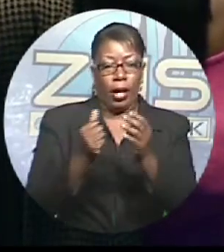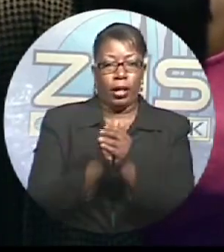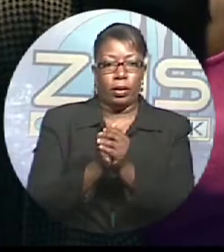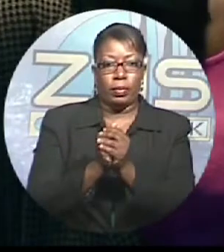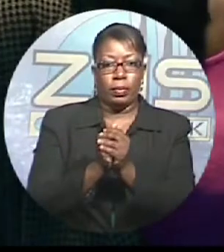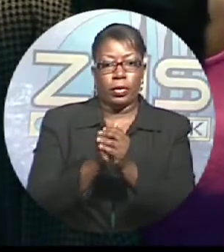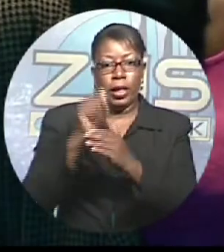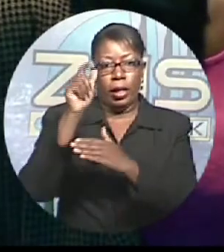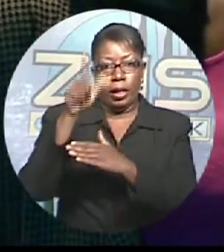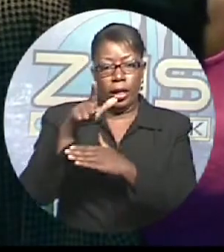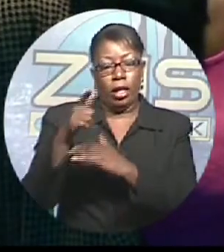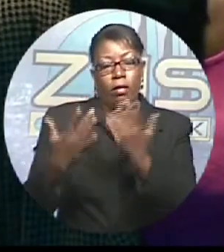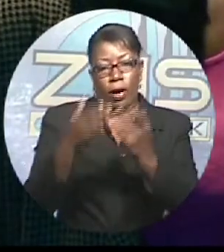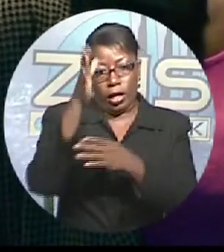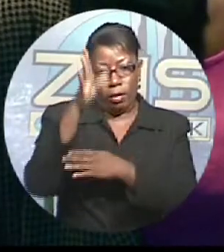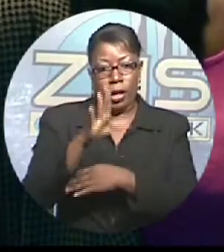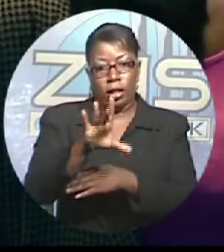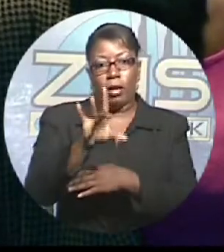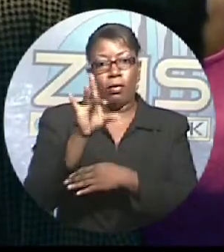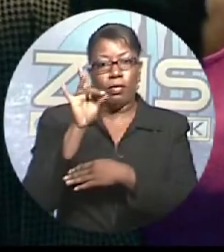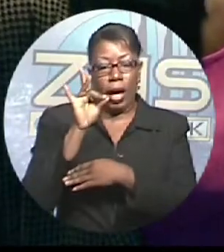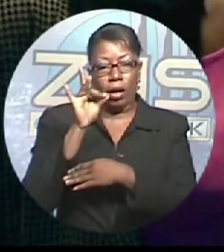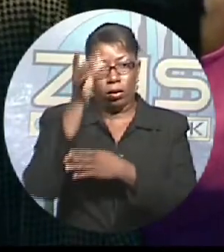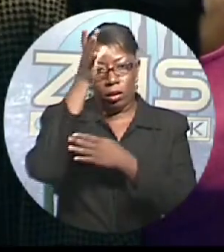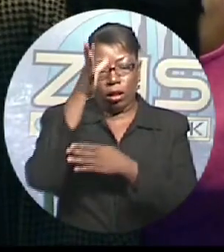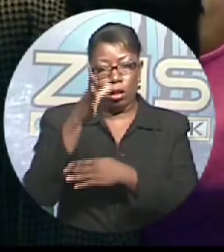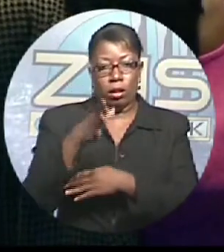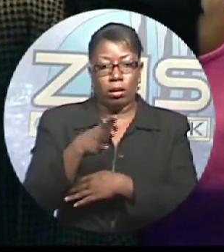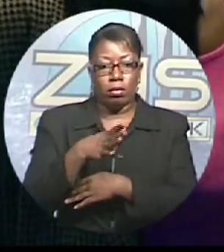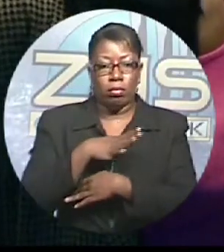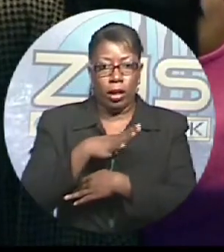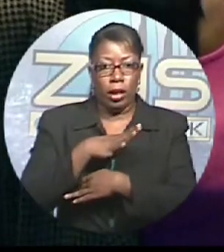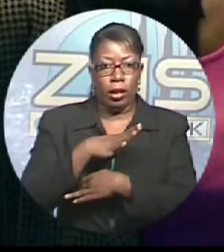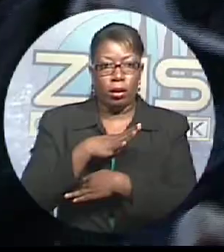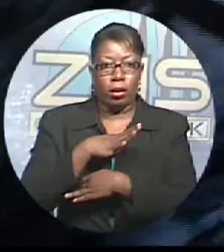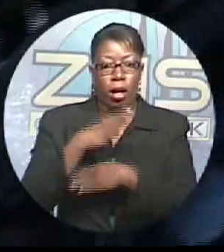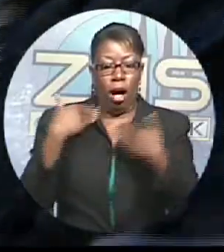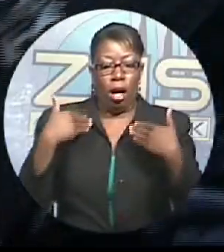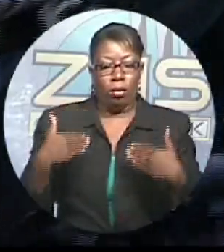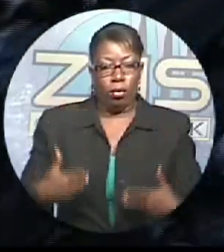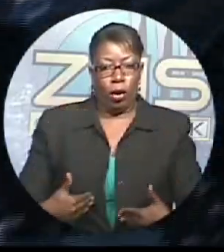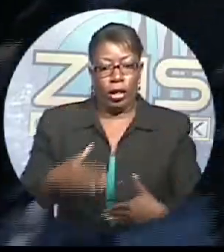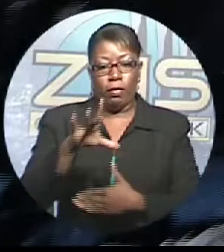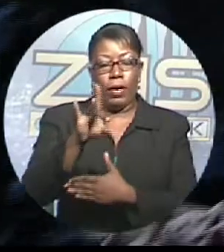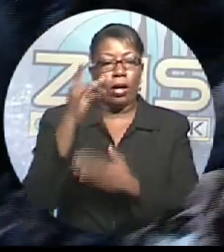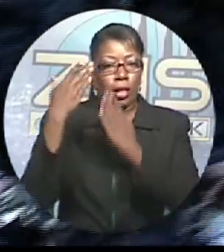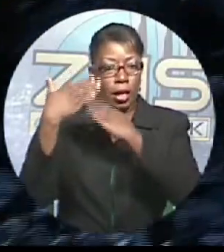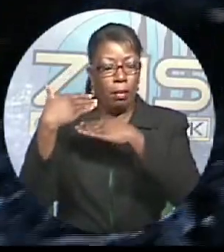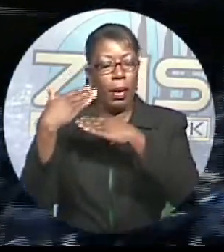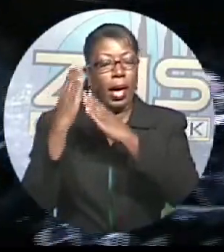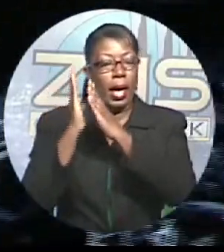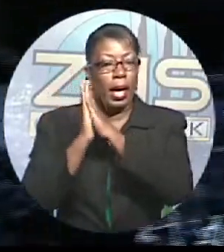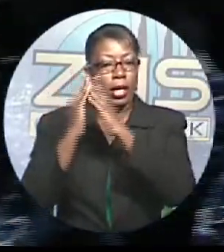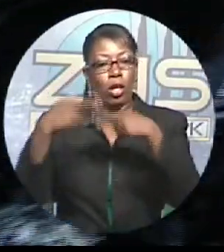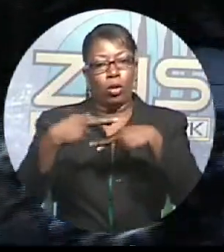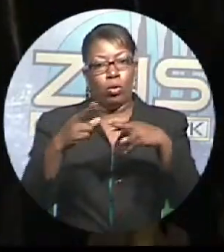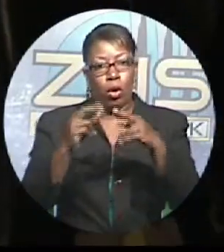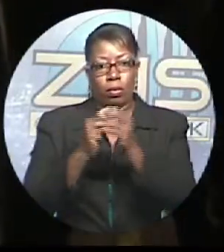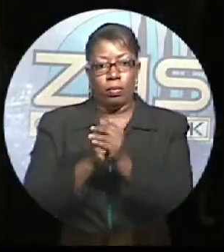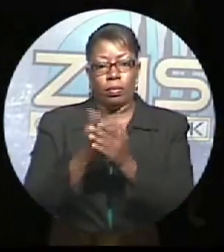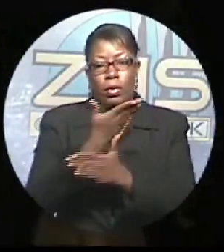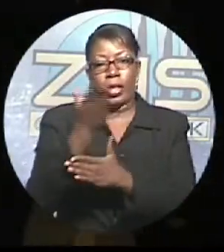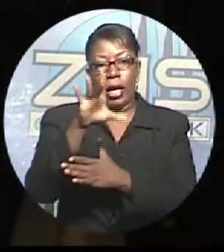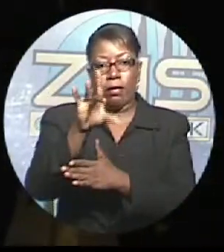met the lifeless body of a male found in a bedroom. Young was found by firefighters sitting in a chair dead.